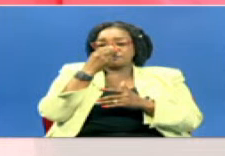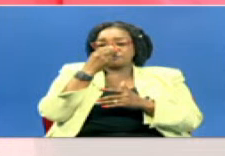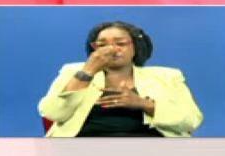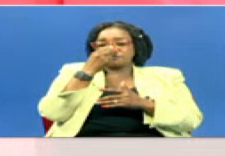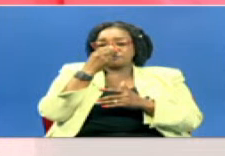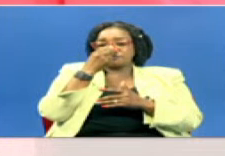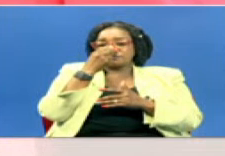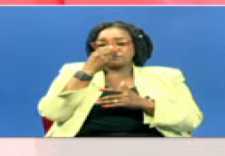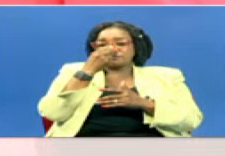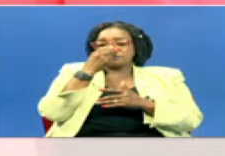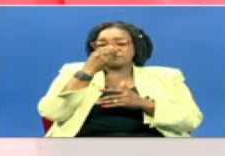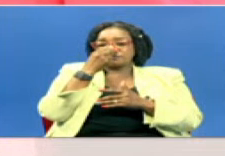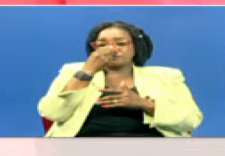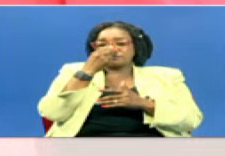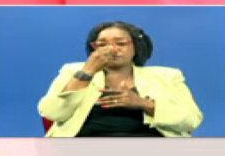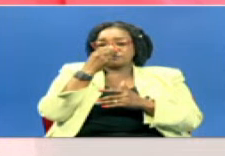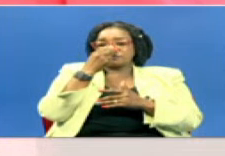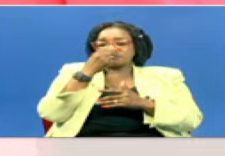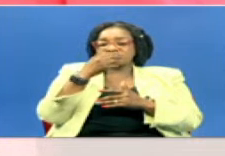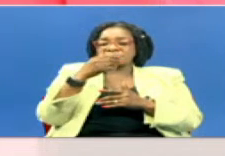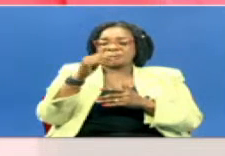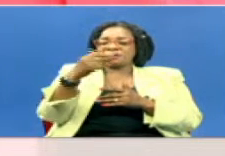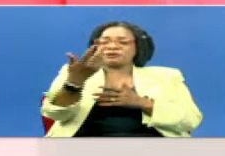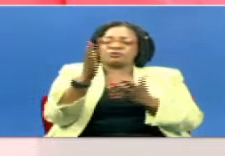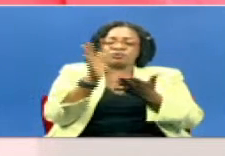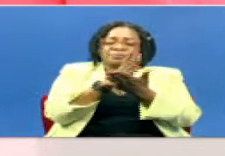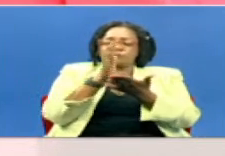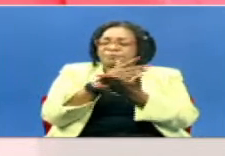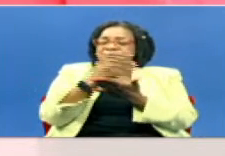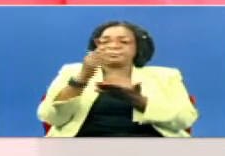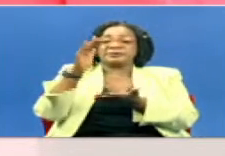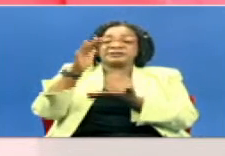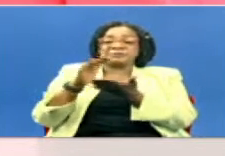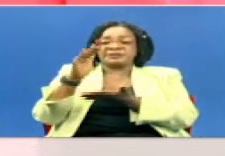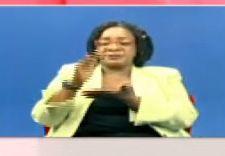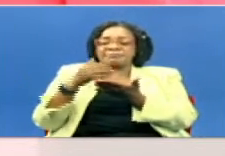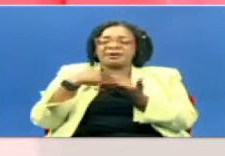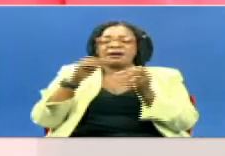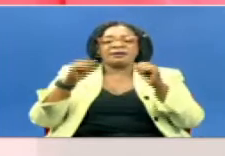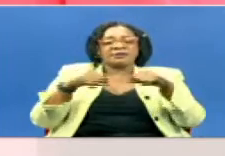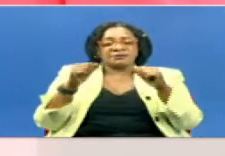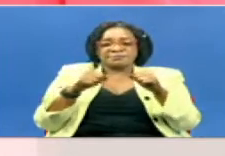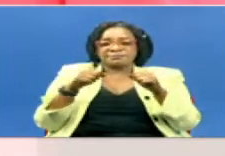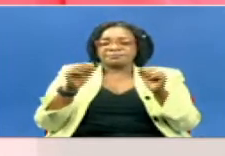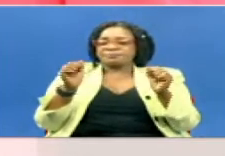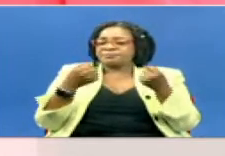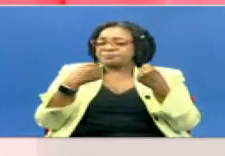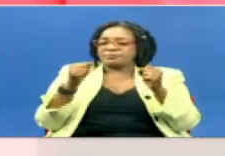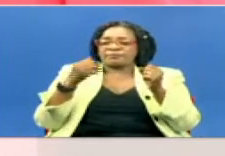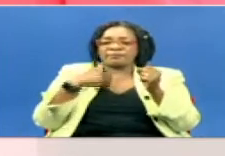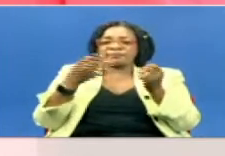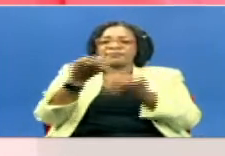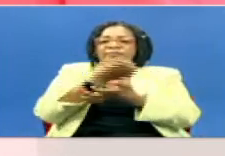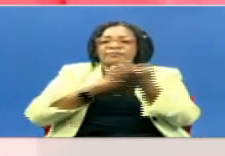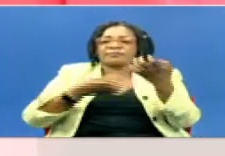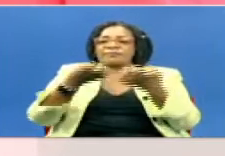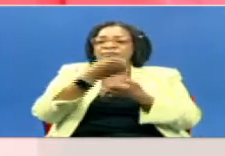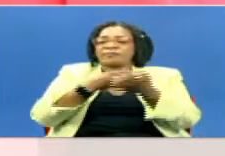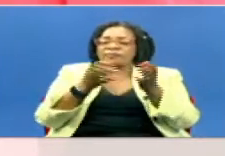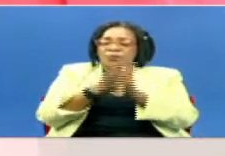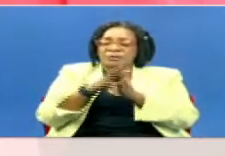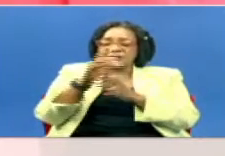getting rid of the subsidies. And I actually agree, you cannot grow an economy on the basis of